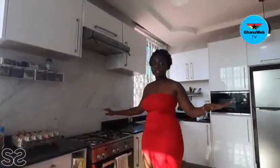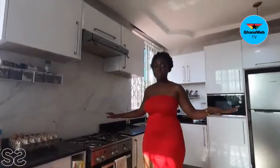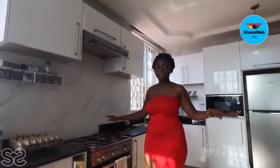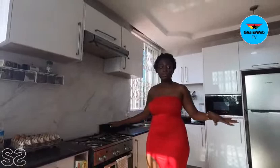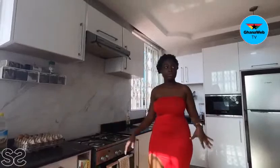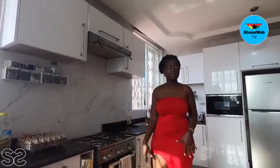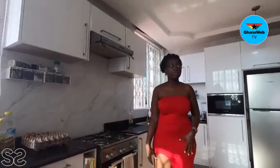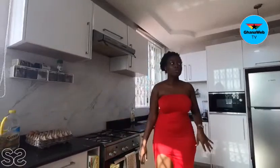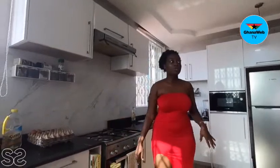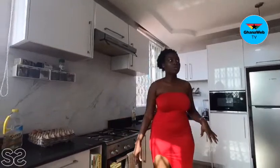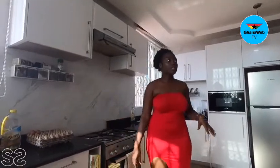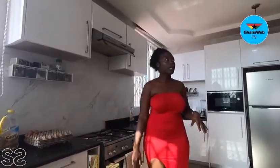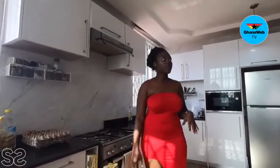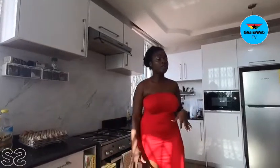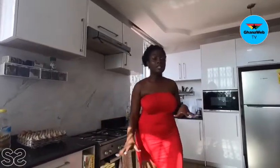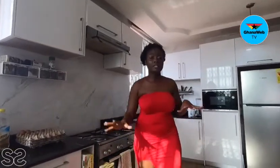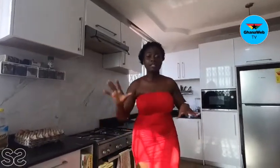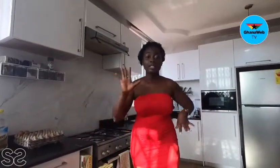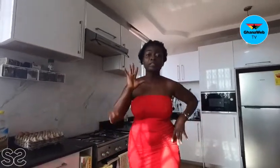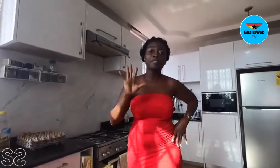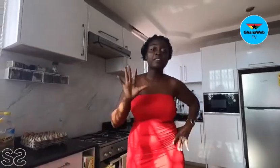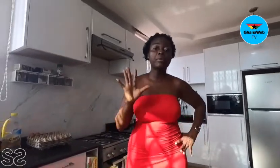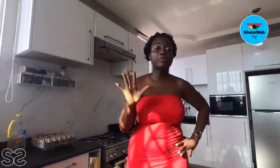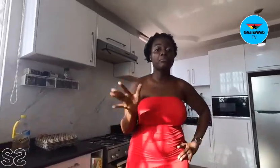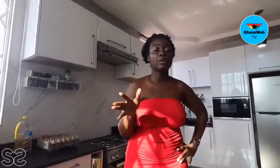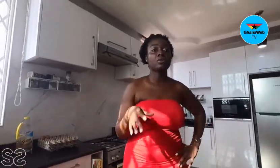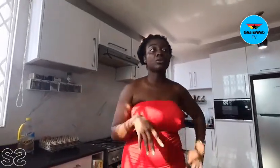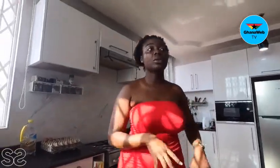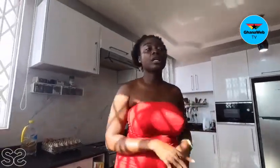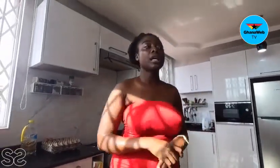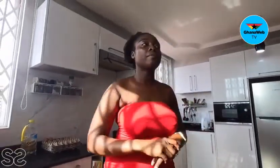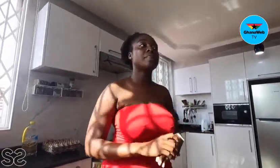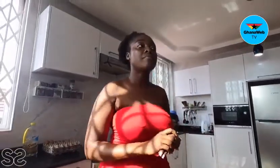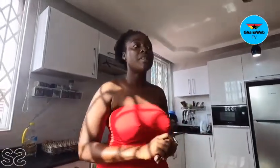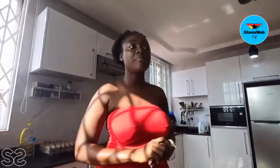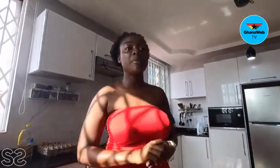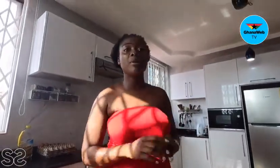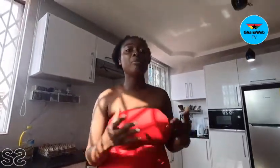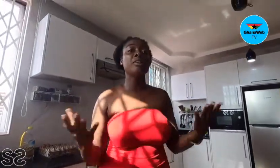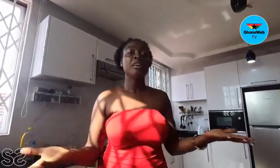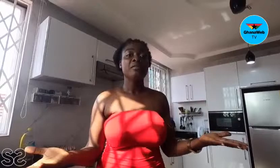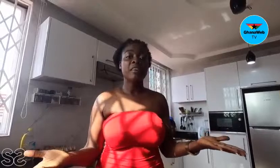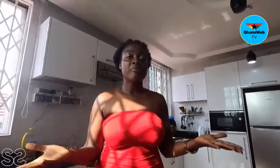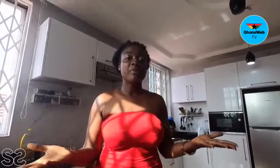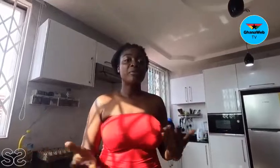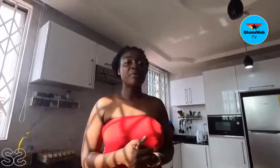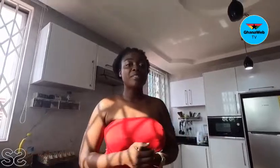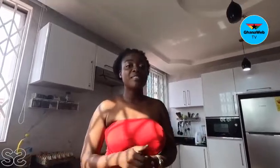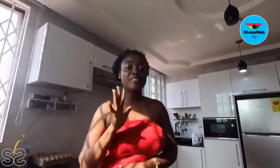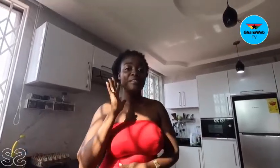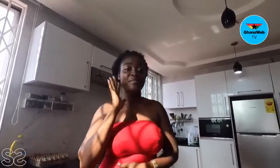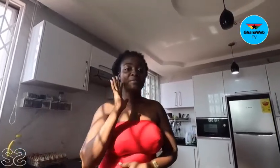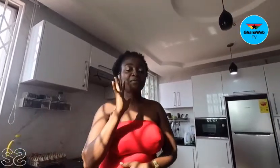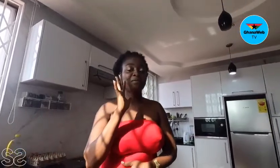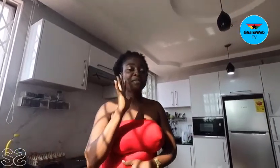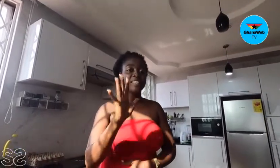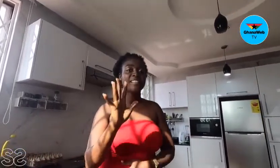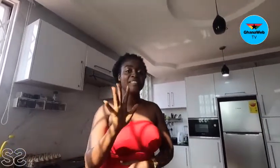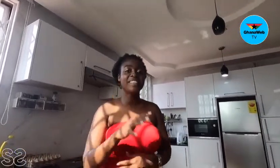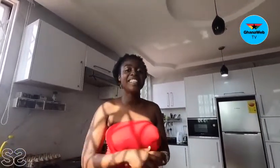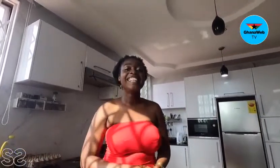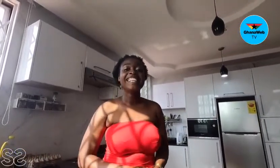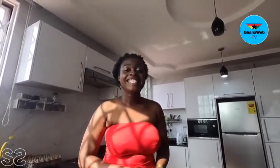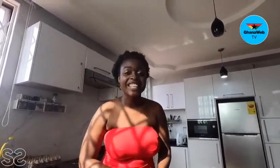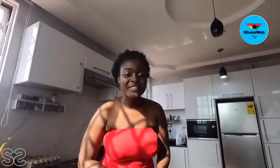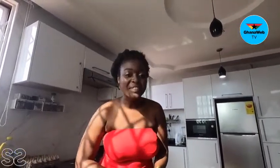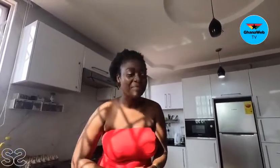It's very spacious. So you can have, it's a 5-bedroom house, so you can have as many people. I mean, 5-bedroom means